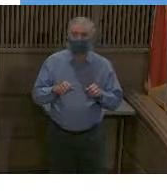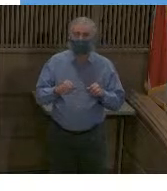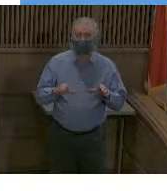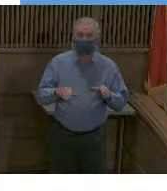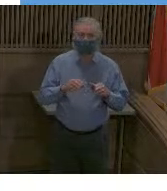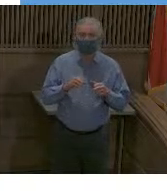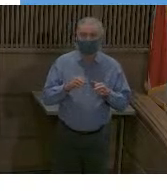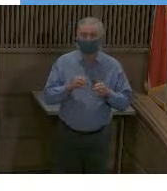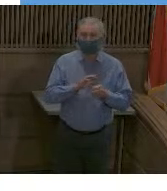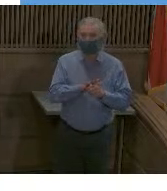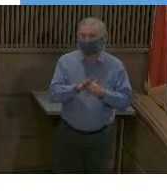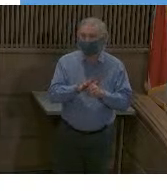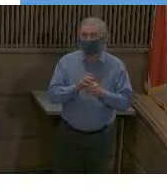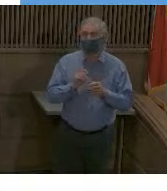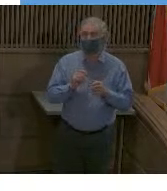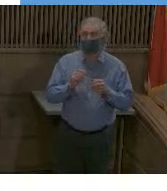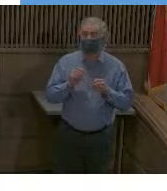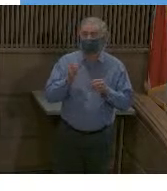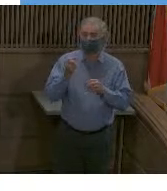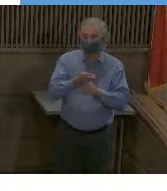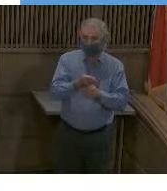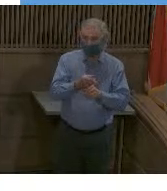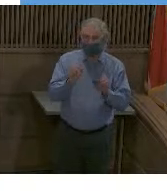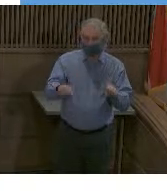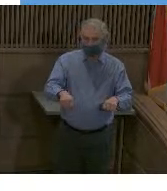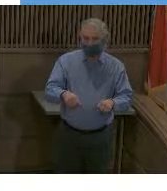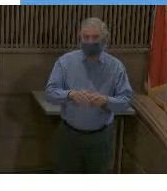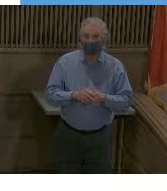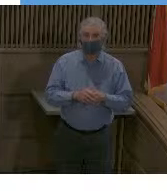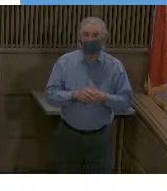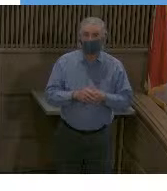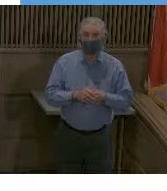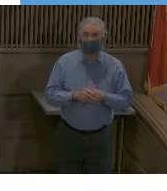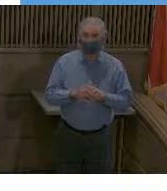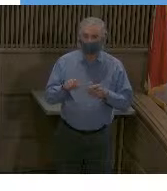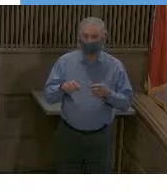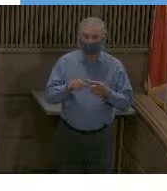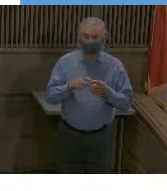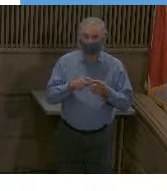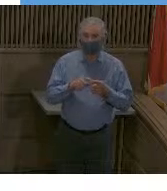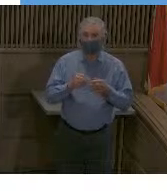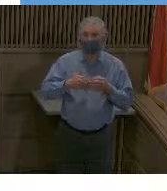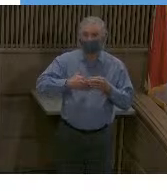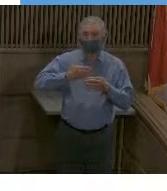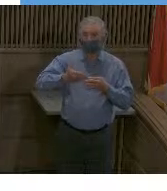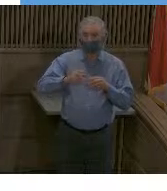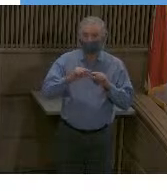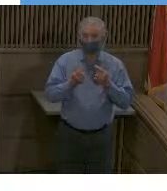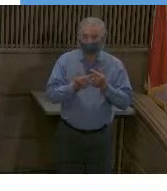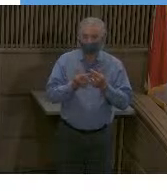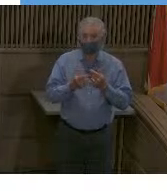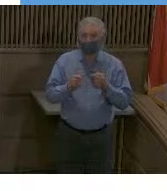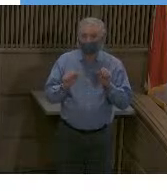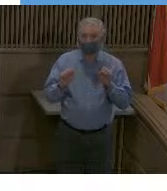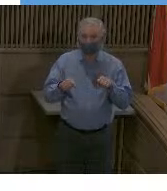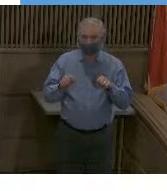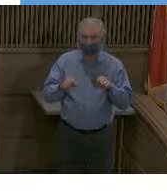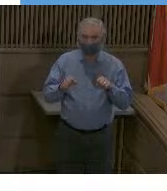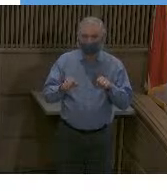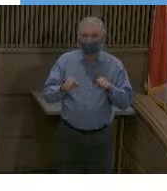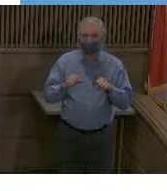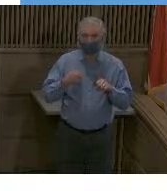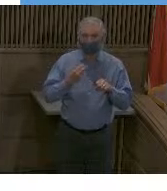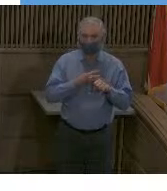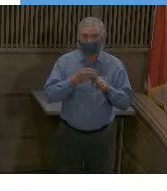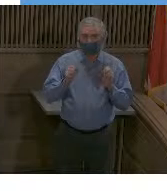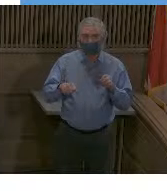now that we have the vaccine, if we'll get vaccinated when our time of eligibility comes up, in time, we will control this